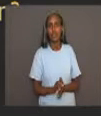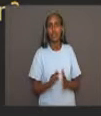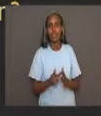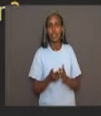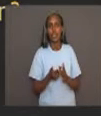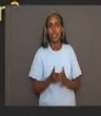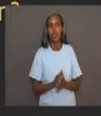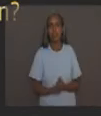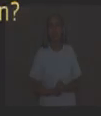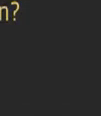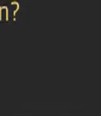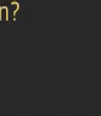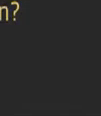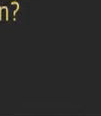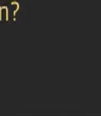Begin.